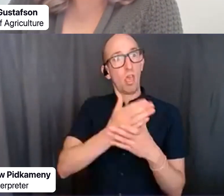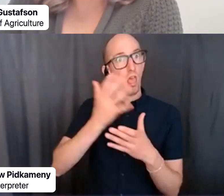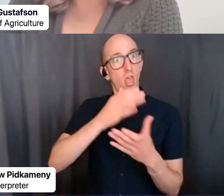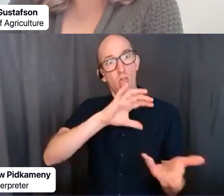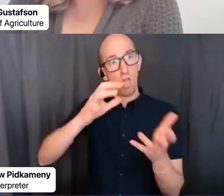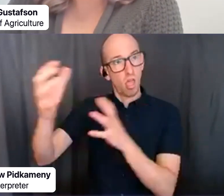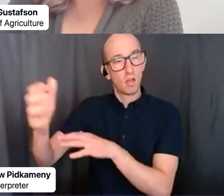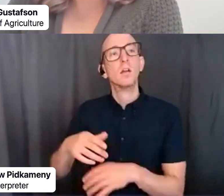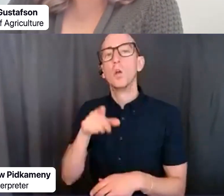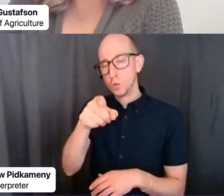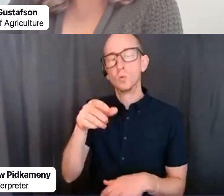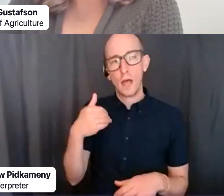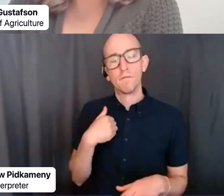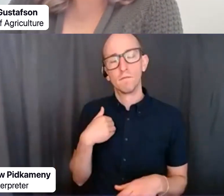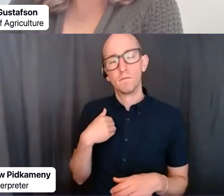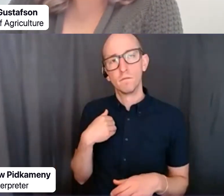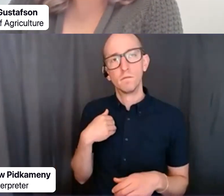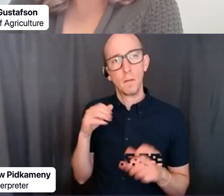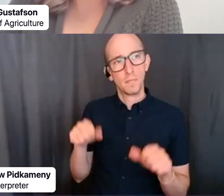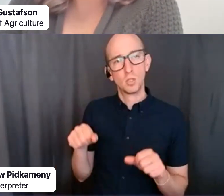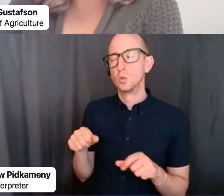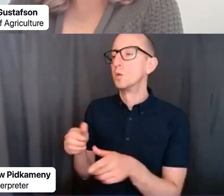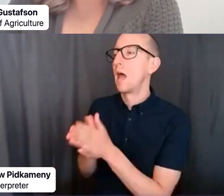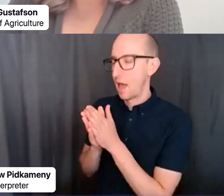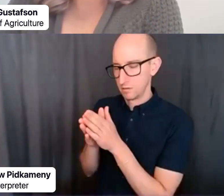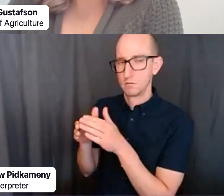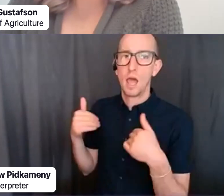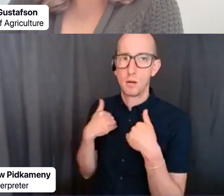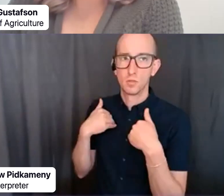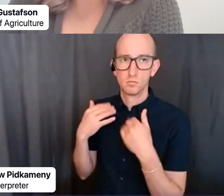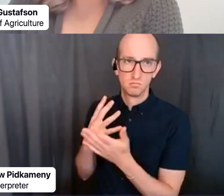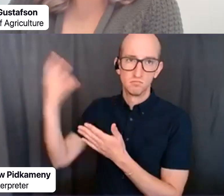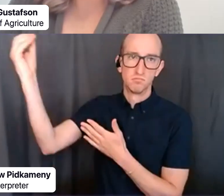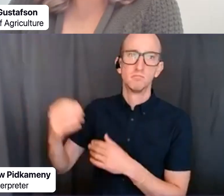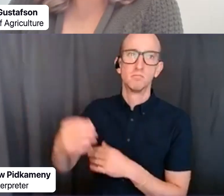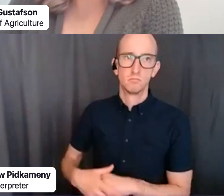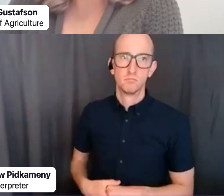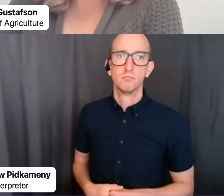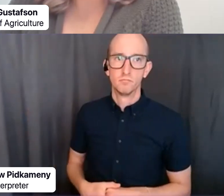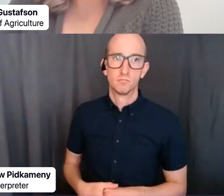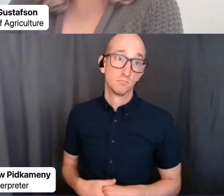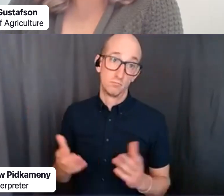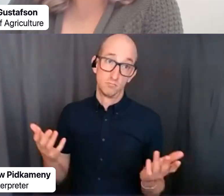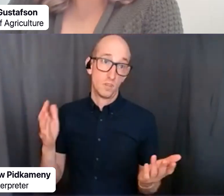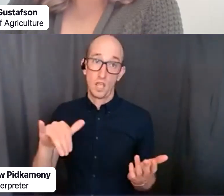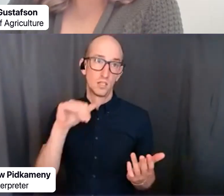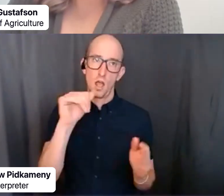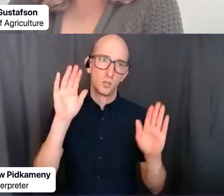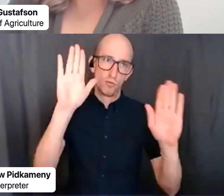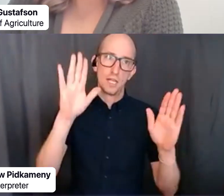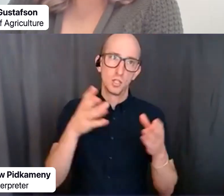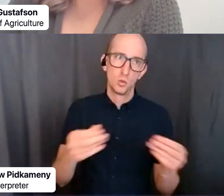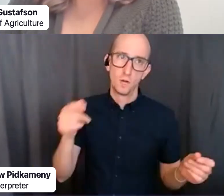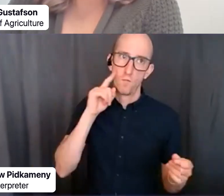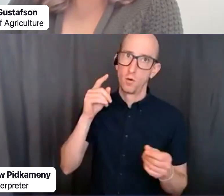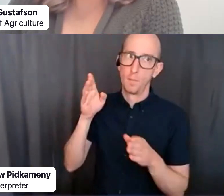do have the ability to ask for the animal to be removed. That's not a great solution for